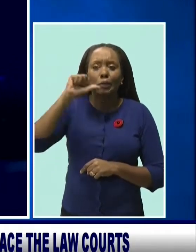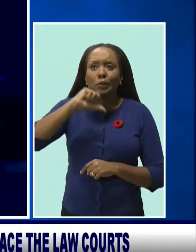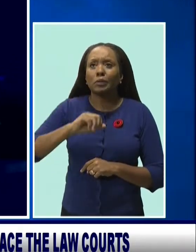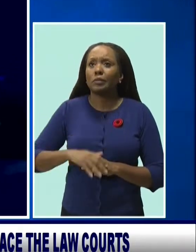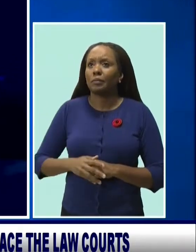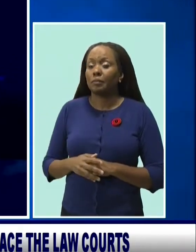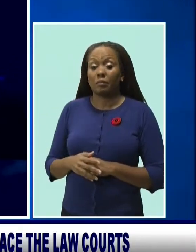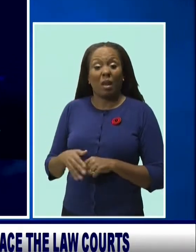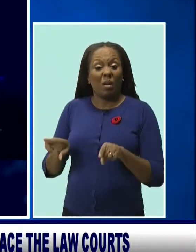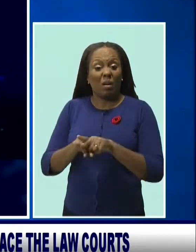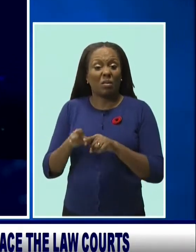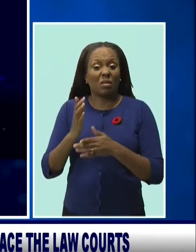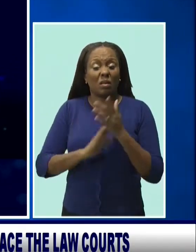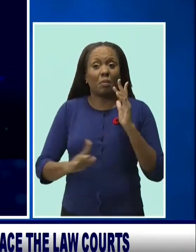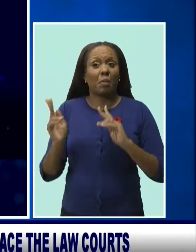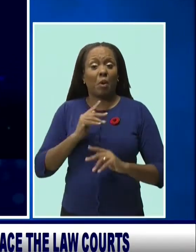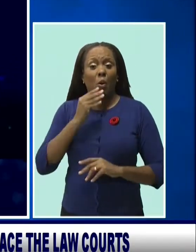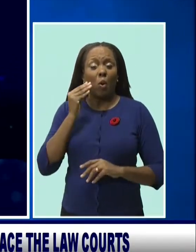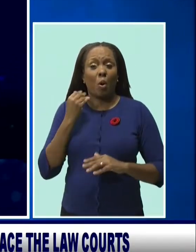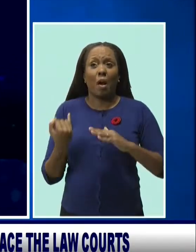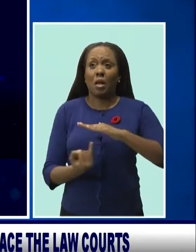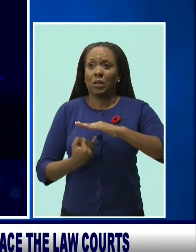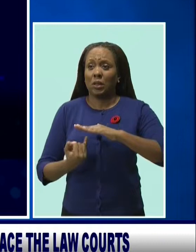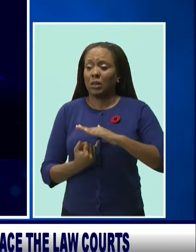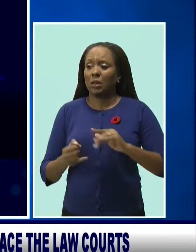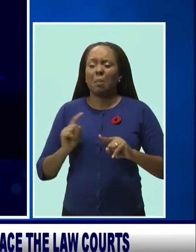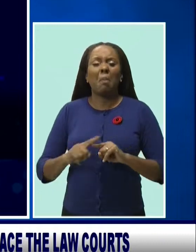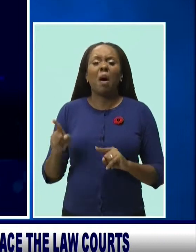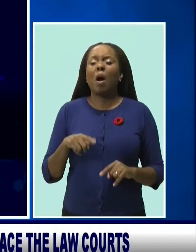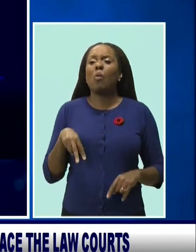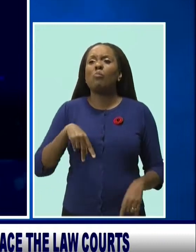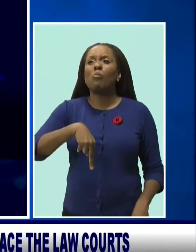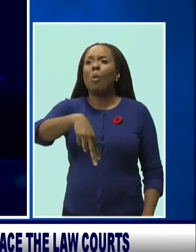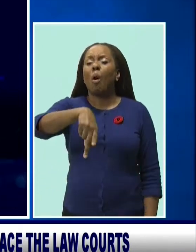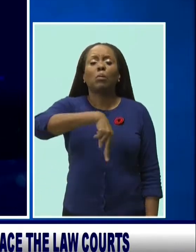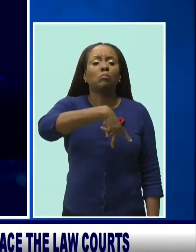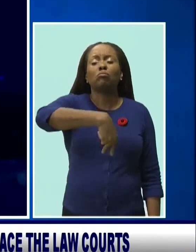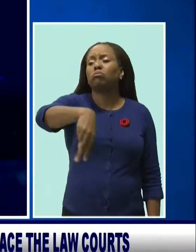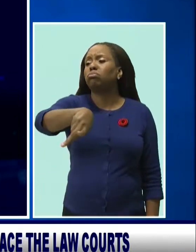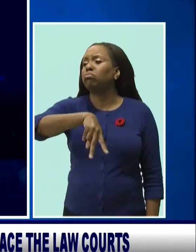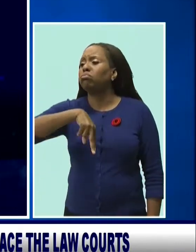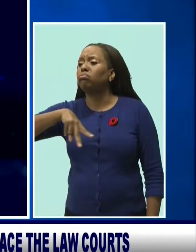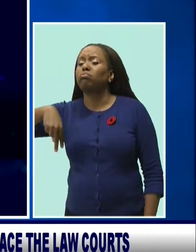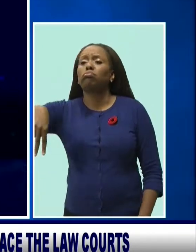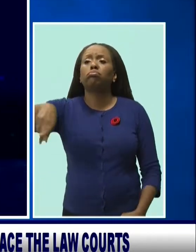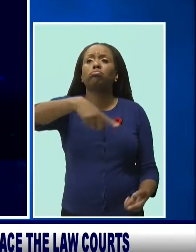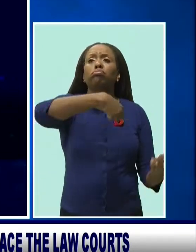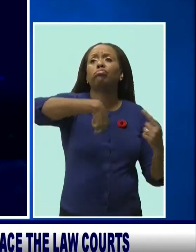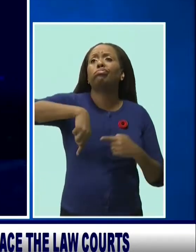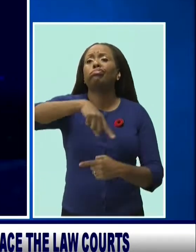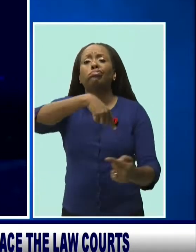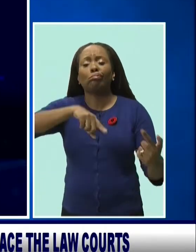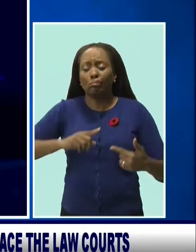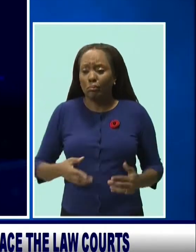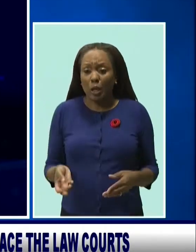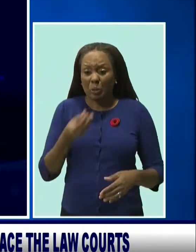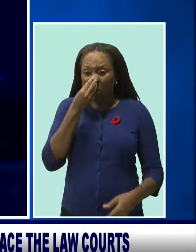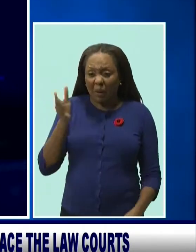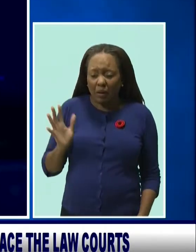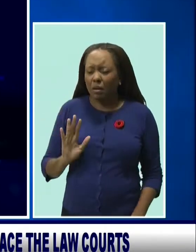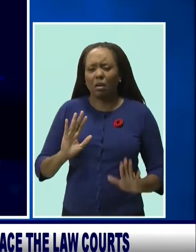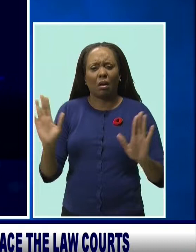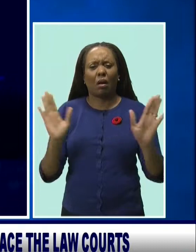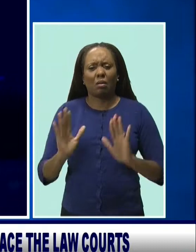be in isolation, but who are walking around communities and going in shops and so on. And that is not only irresponsible, it